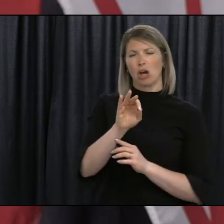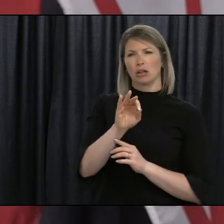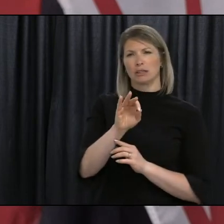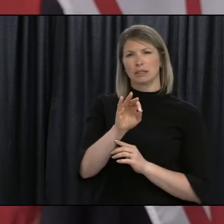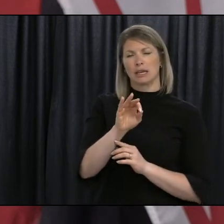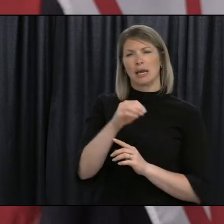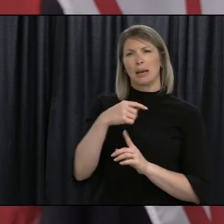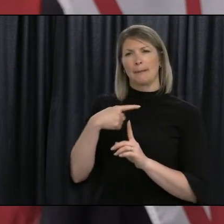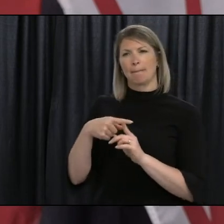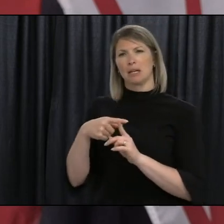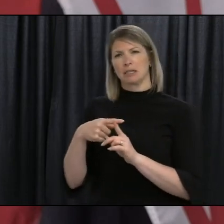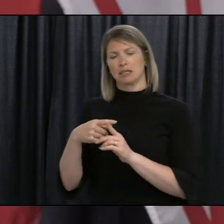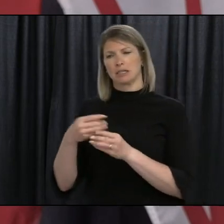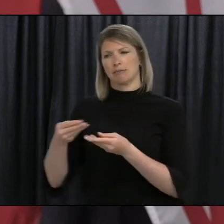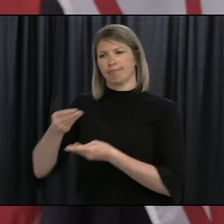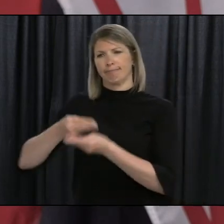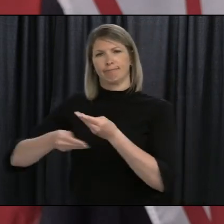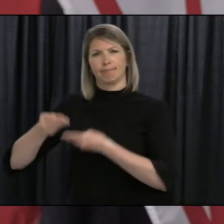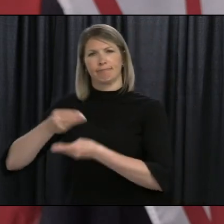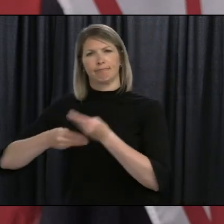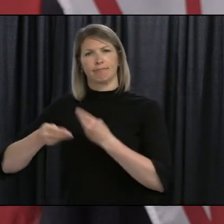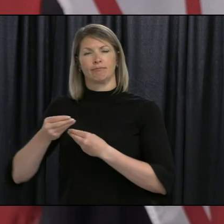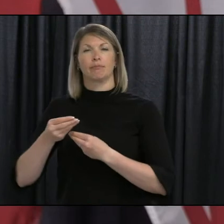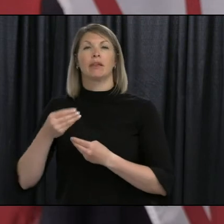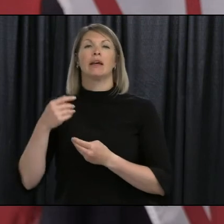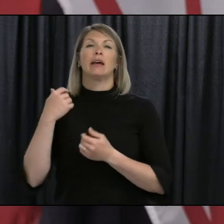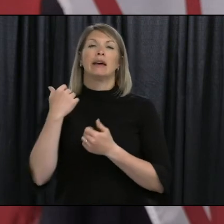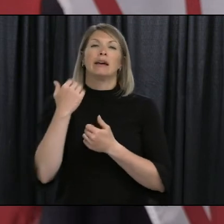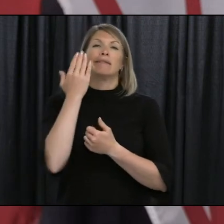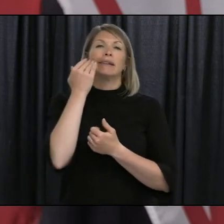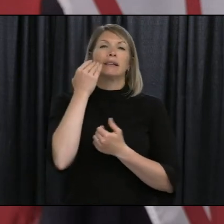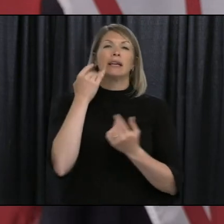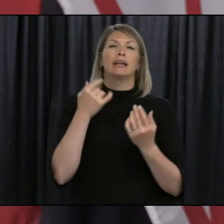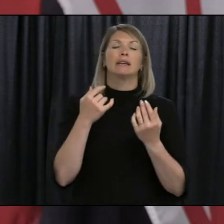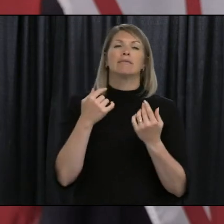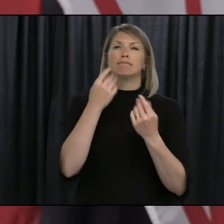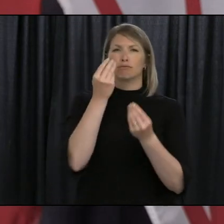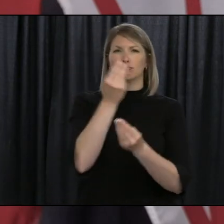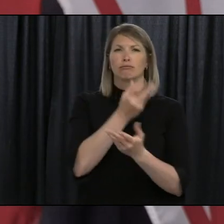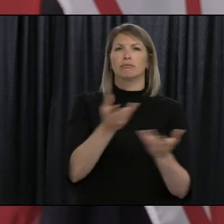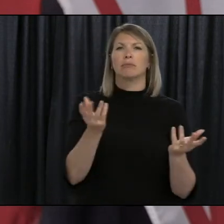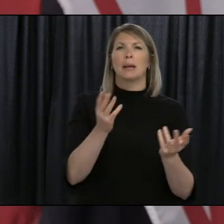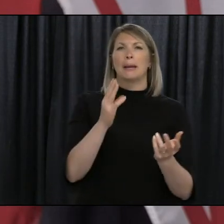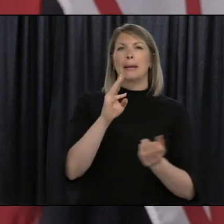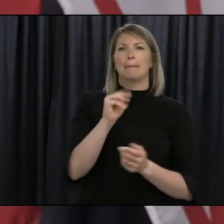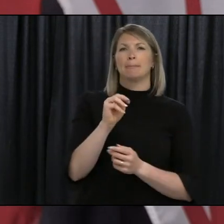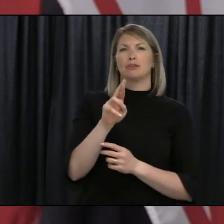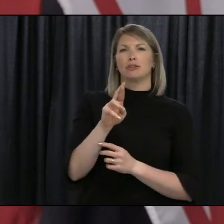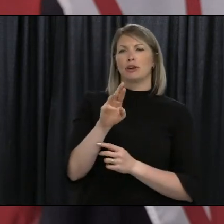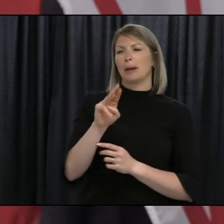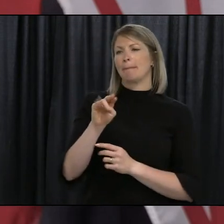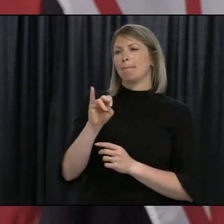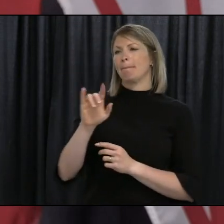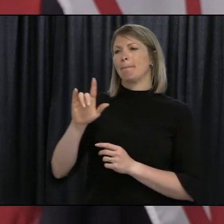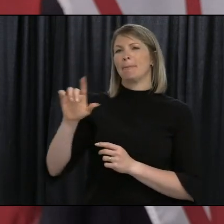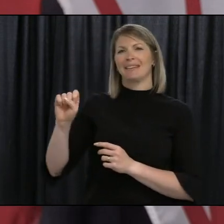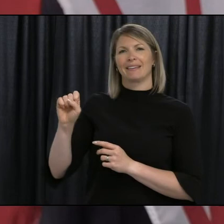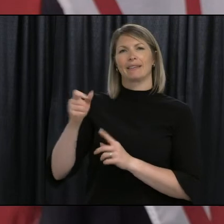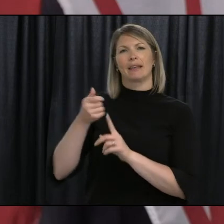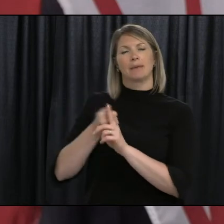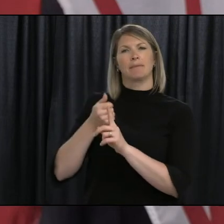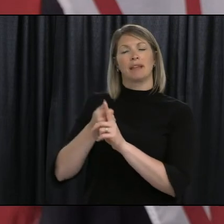We've got Mr. Mills has just recently been employed by the province to work on some aspects of